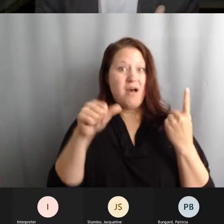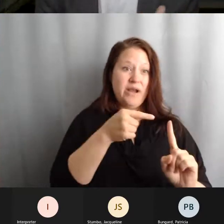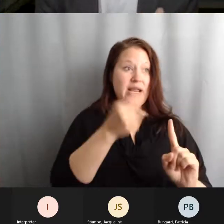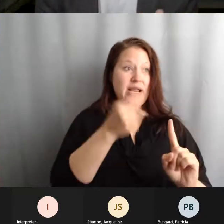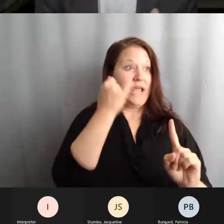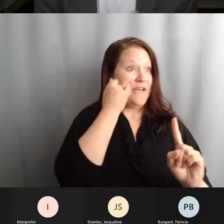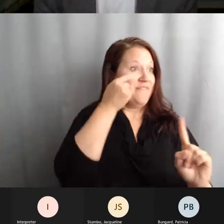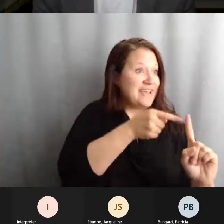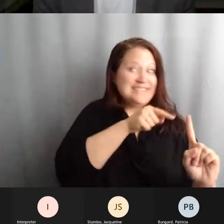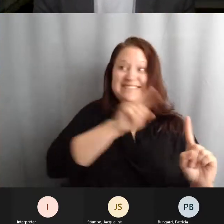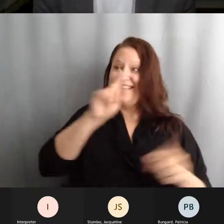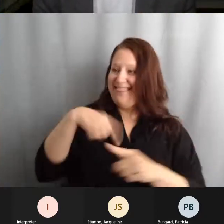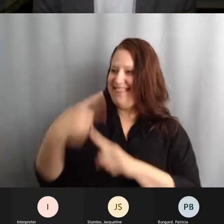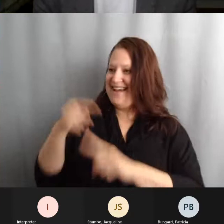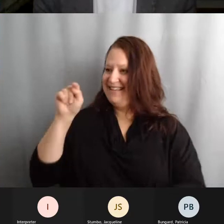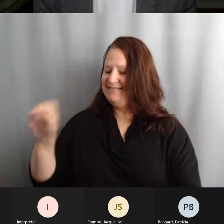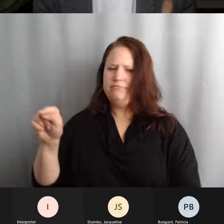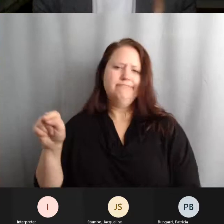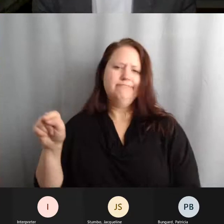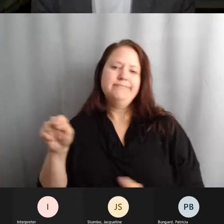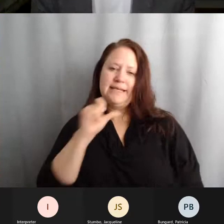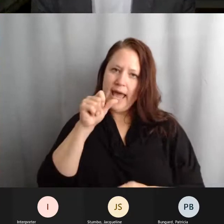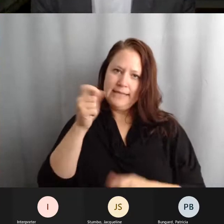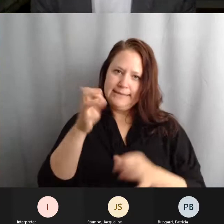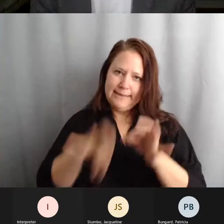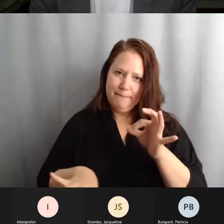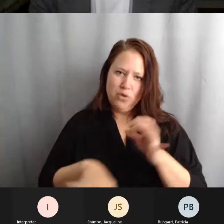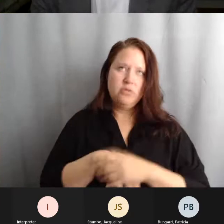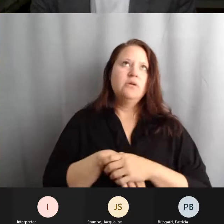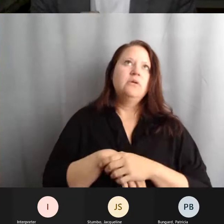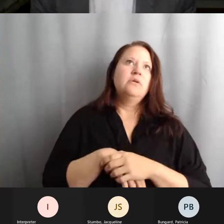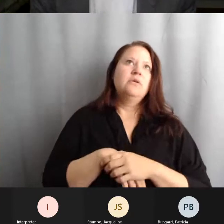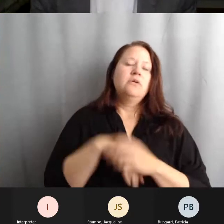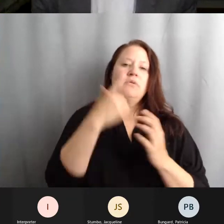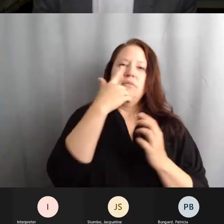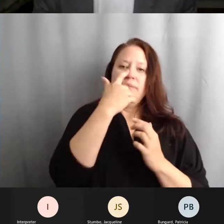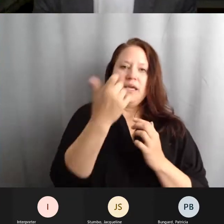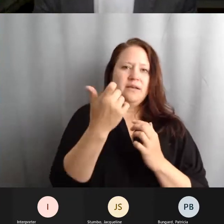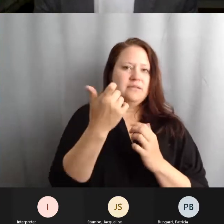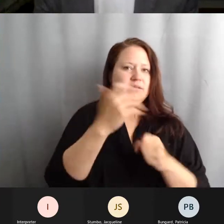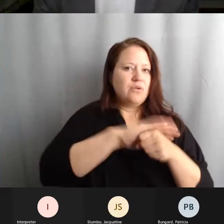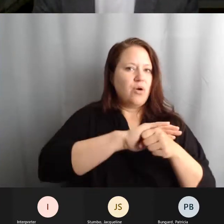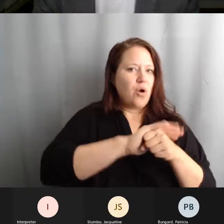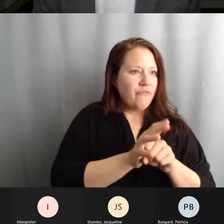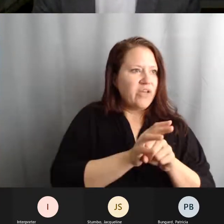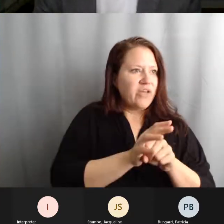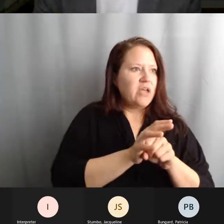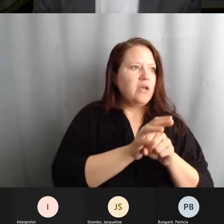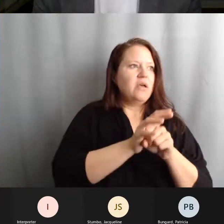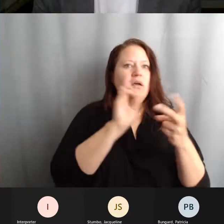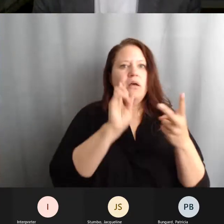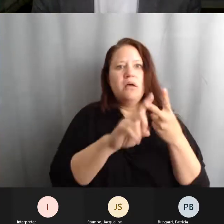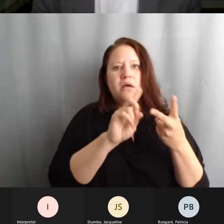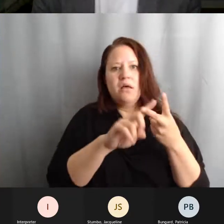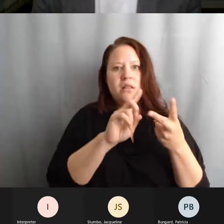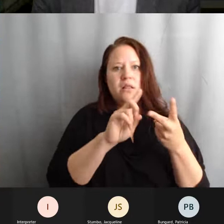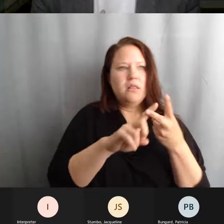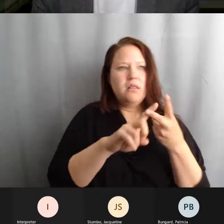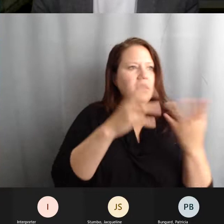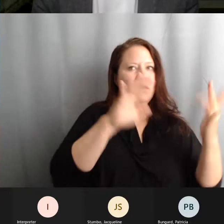that. Because of the rapidly evolving understanding of COVID, the rapidly evolving